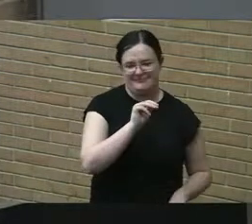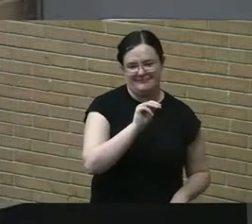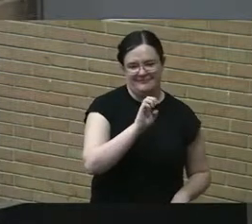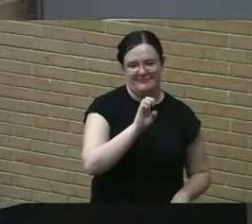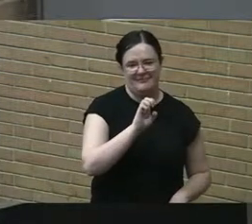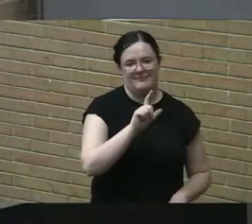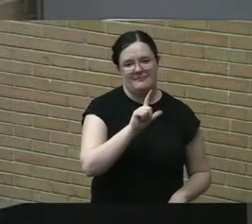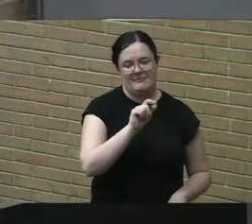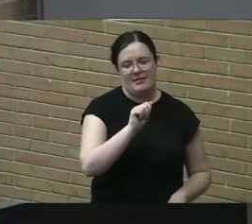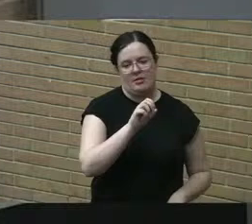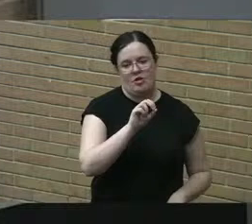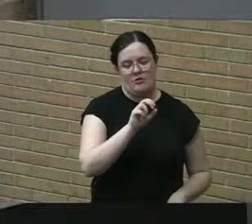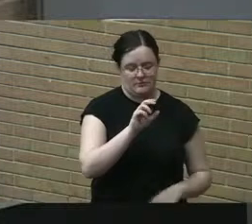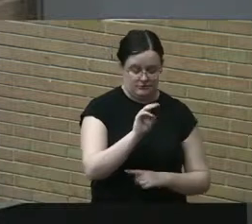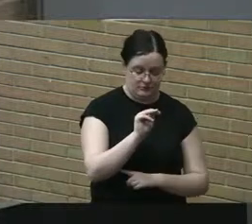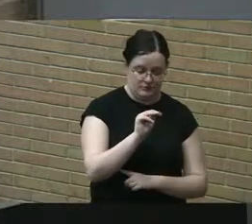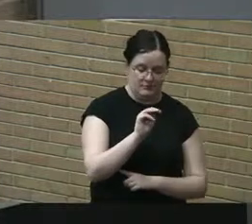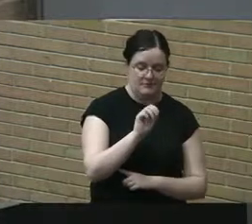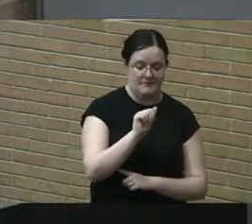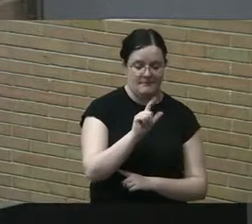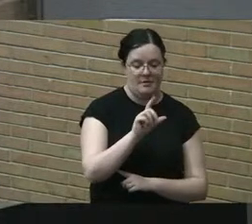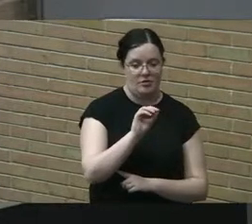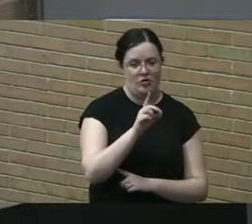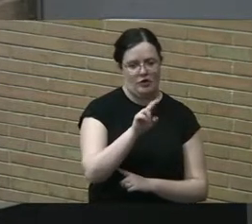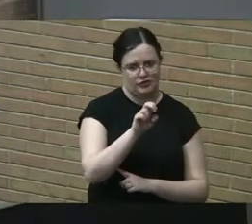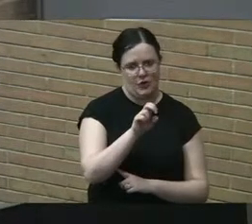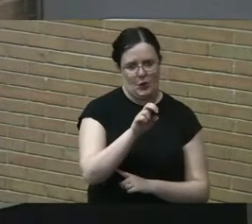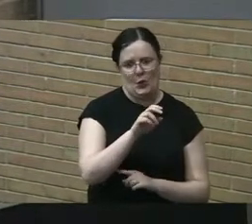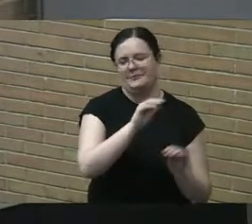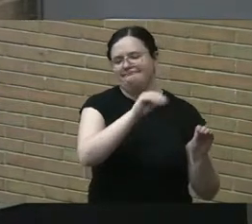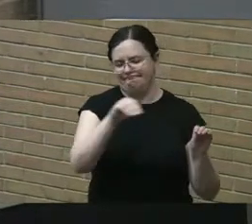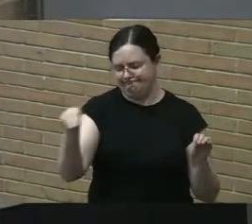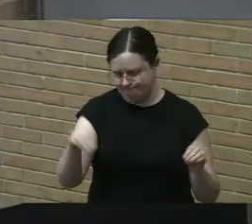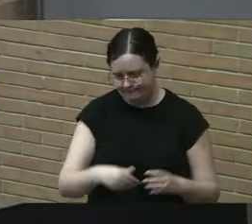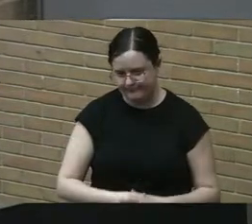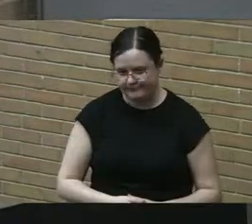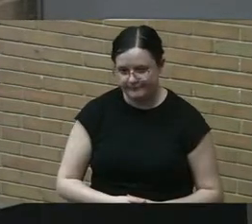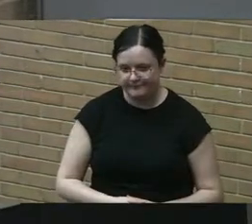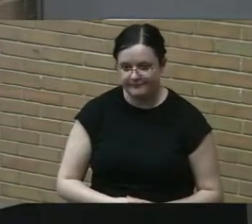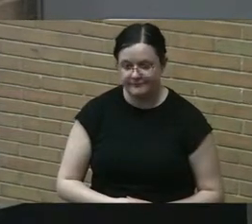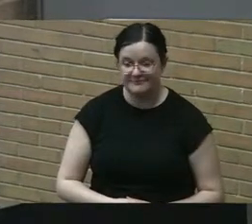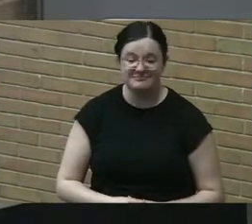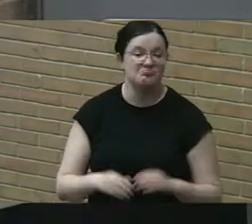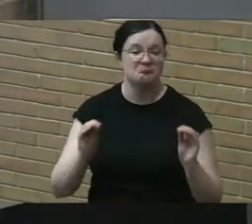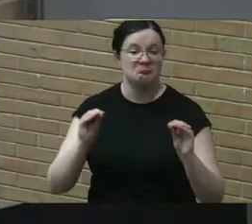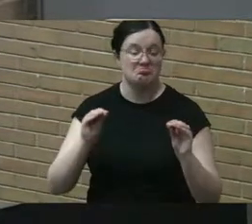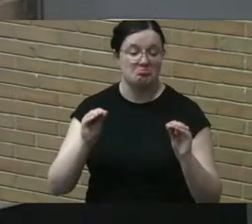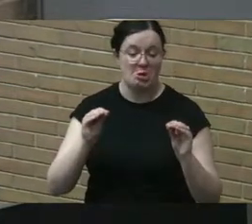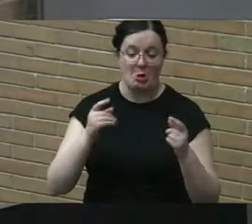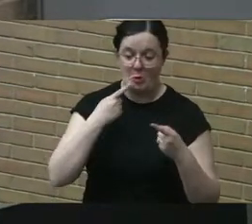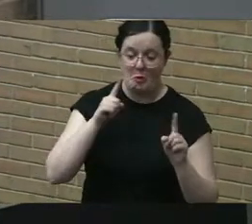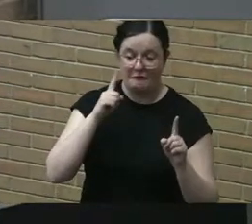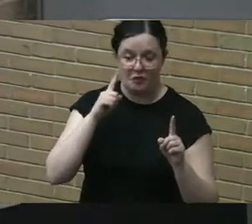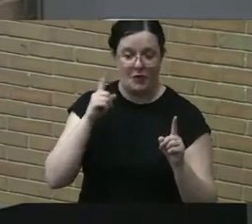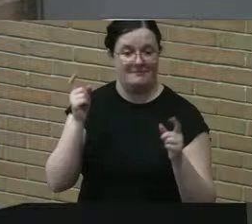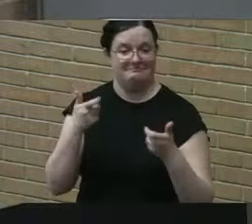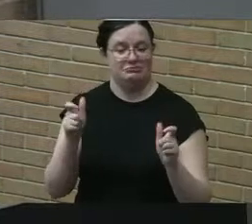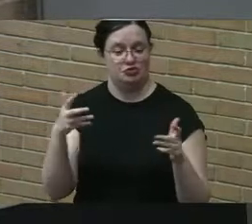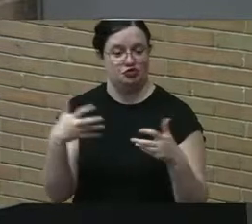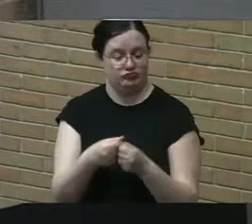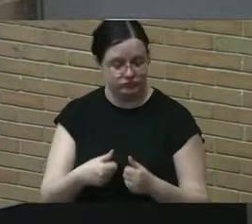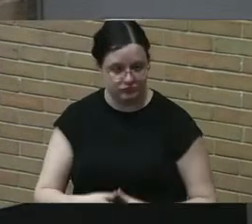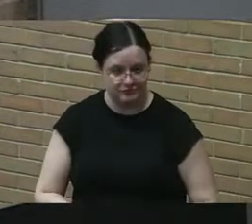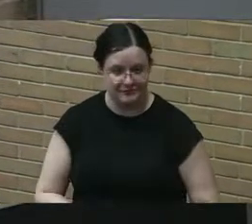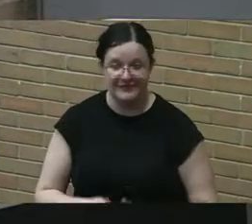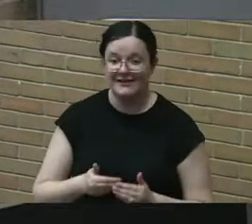calls year to date, and there's nothing extraordinary in that regard. Our next meeting will be May 14th at 8 o'clock